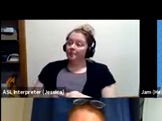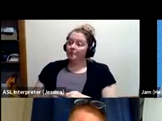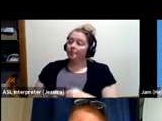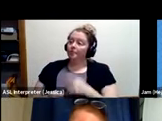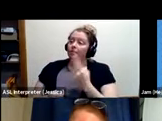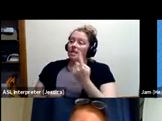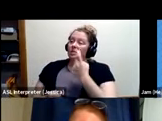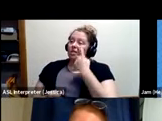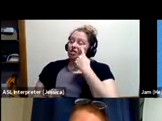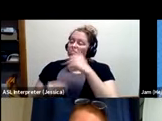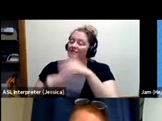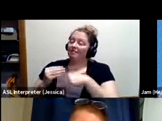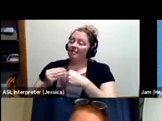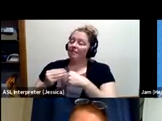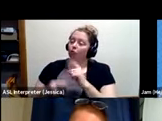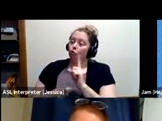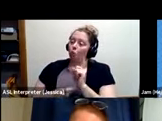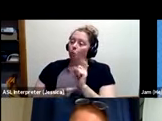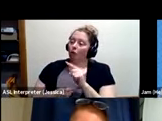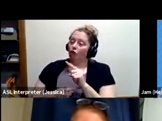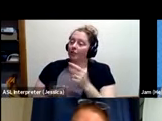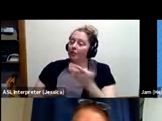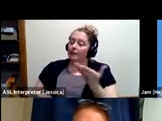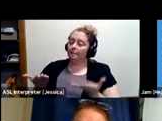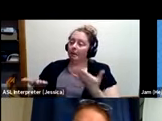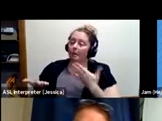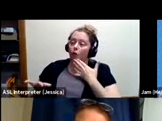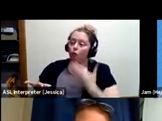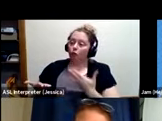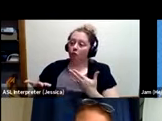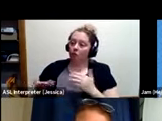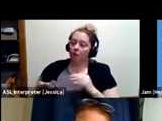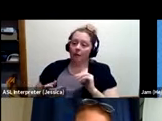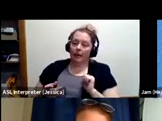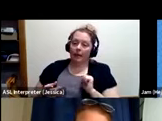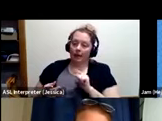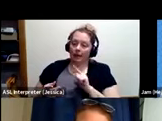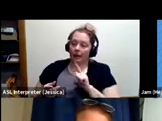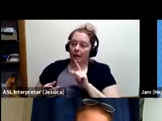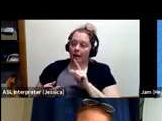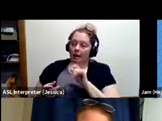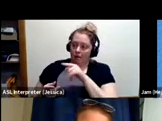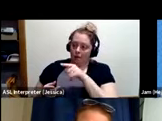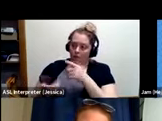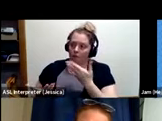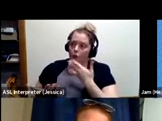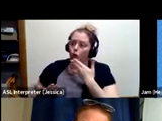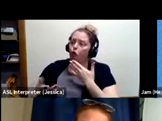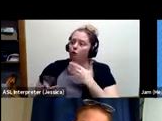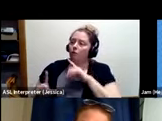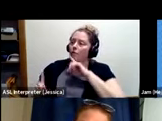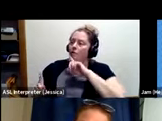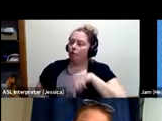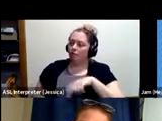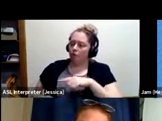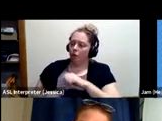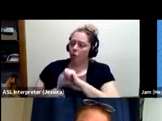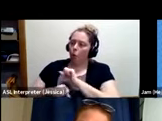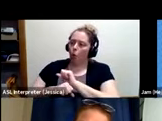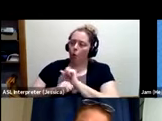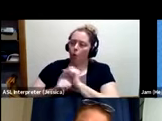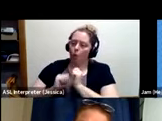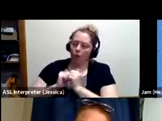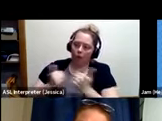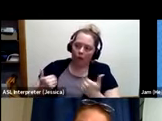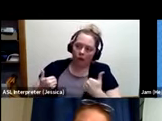then I'm wondering, Ali, maybe you might have a perspective of this as a person who works with youth and is a teacher in